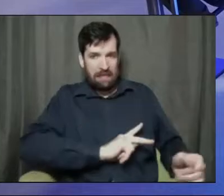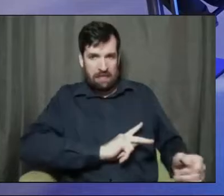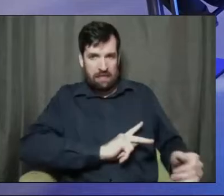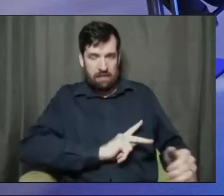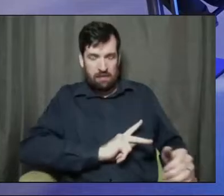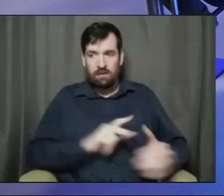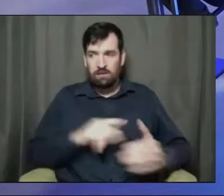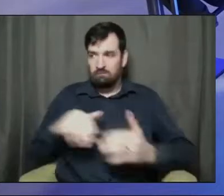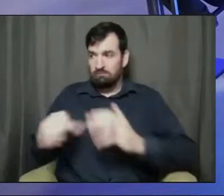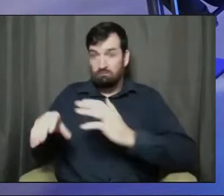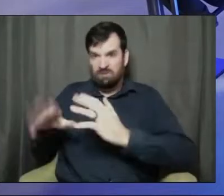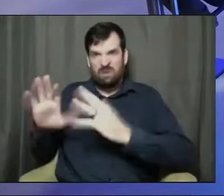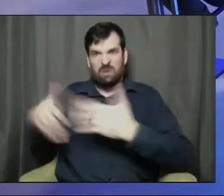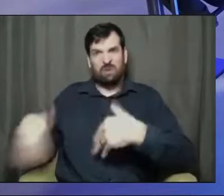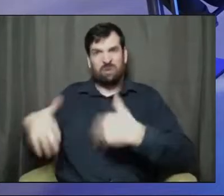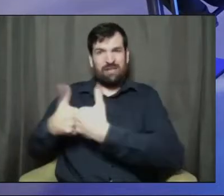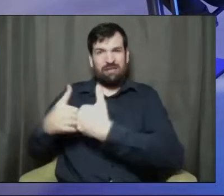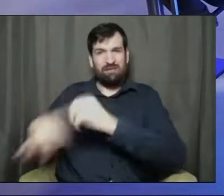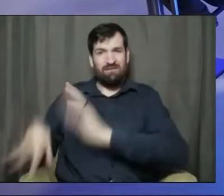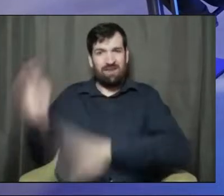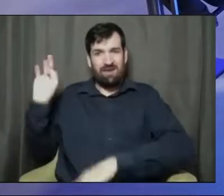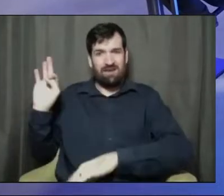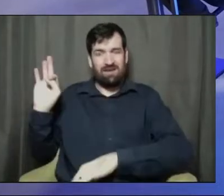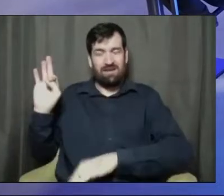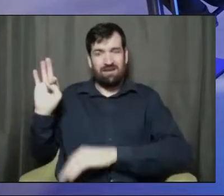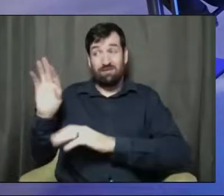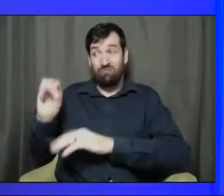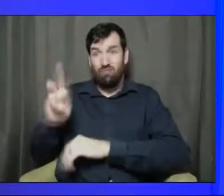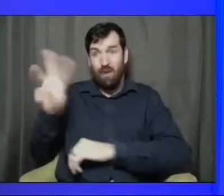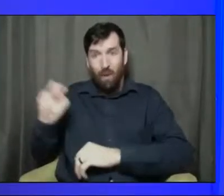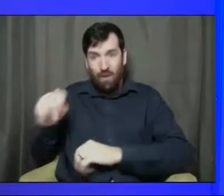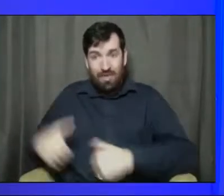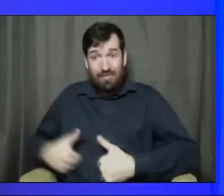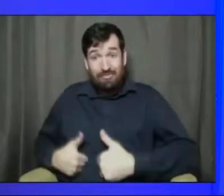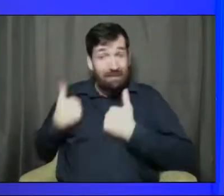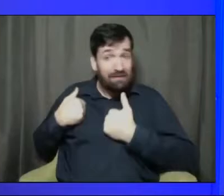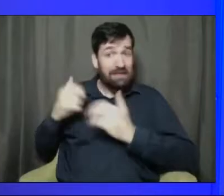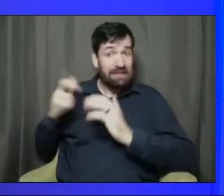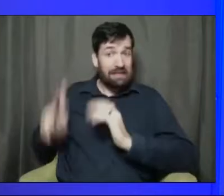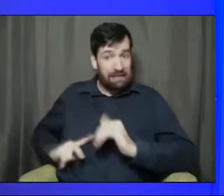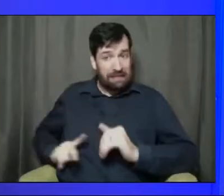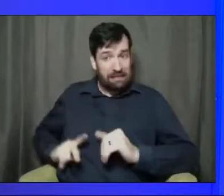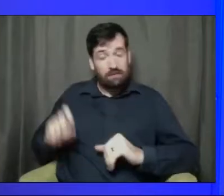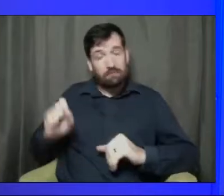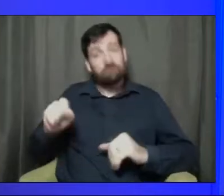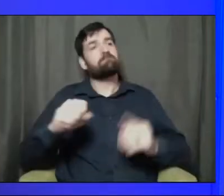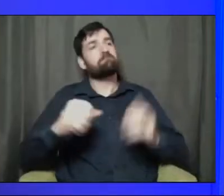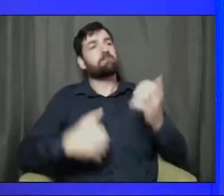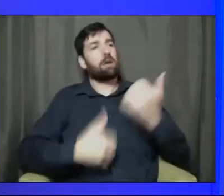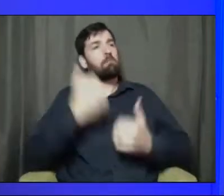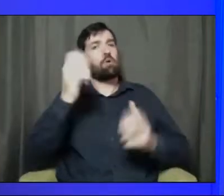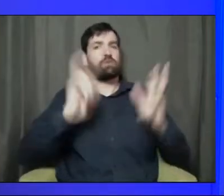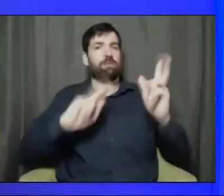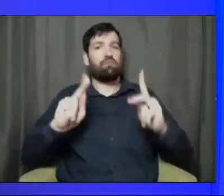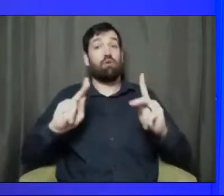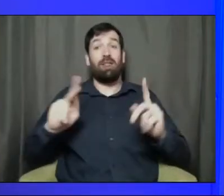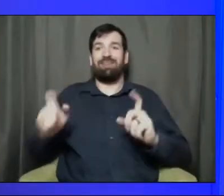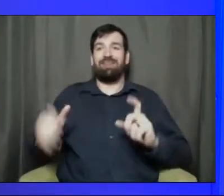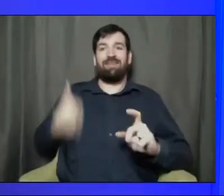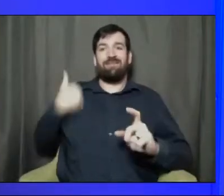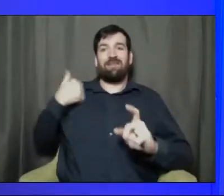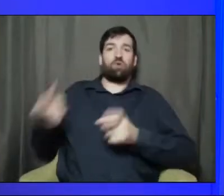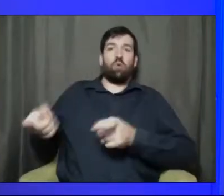living kidney. I mean, both pose challenges. Sure. Most folks that encounter living donation